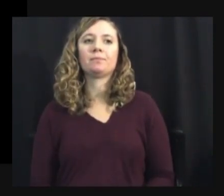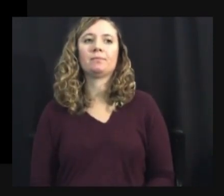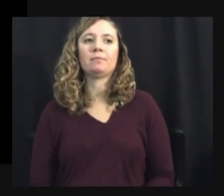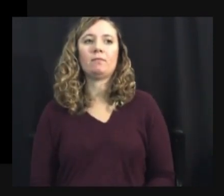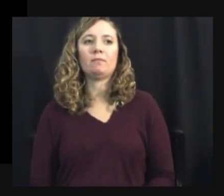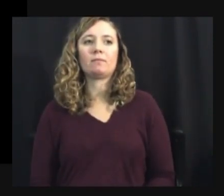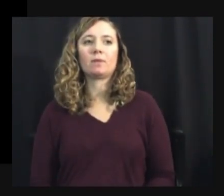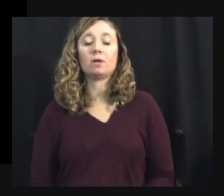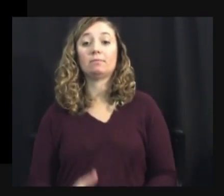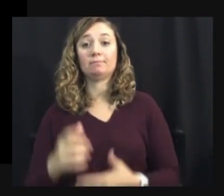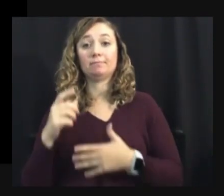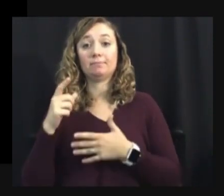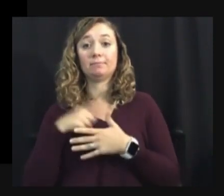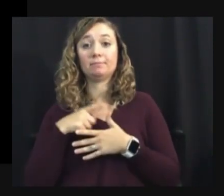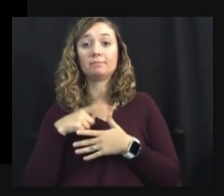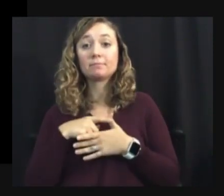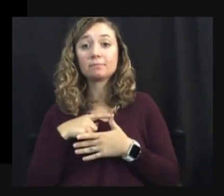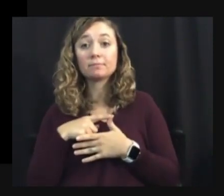The number one